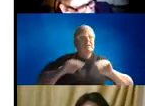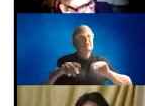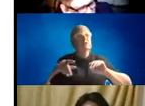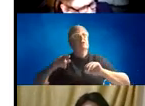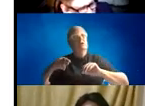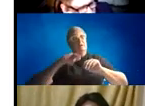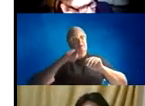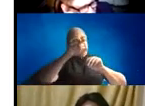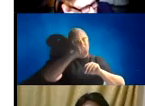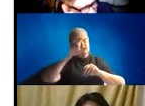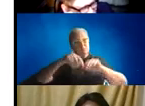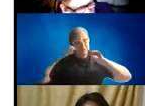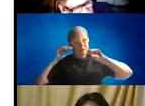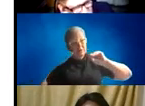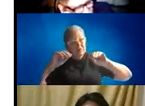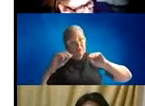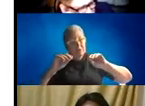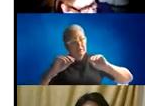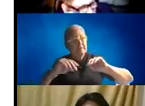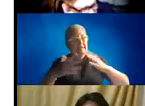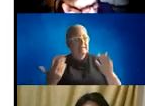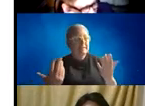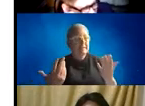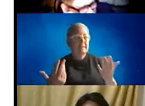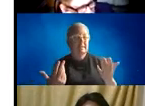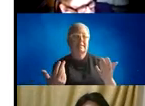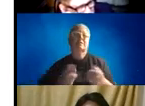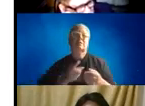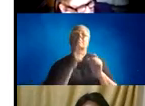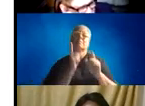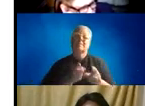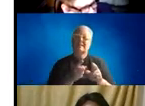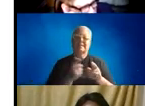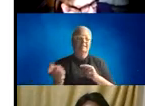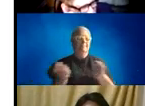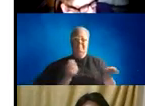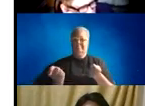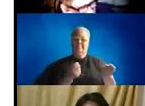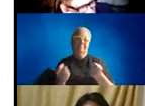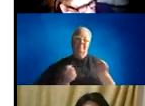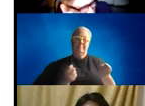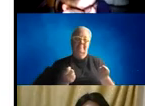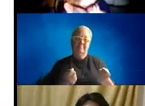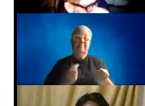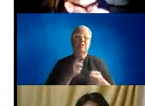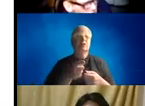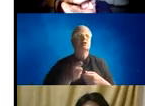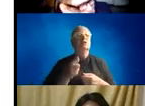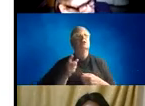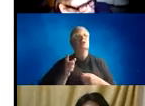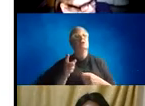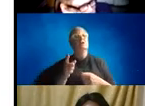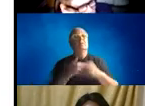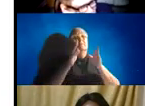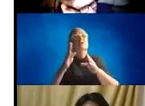to be measured. Obviously, you would need to moderate it, because it would be very simple for the teachers to make up large numbers